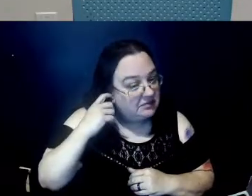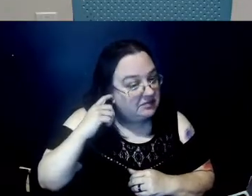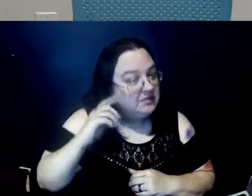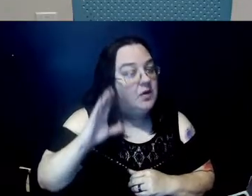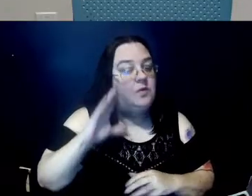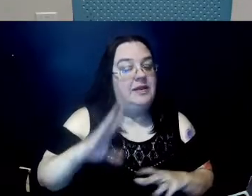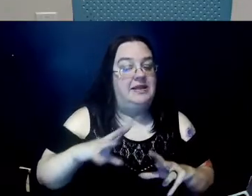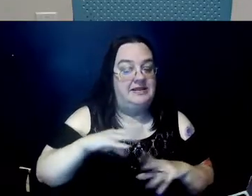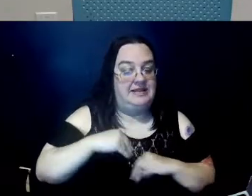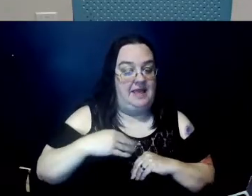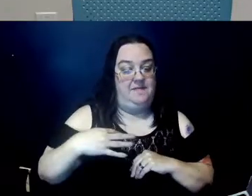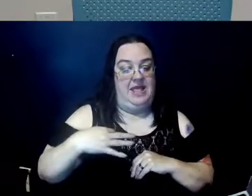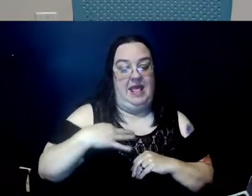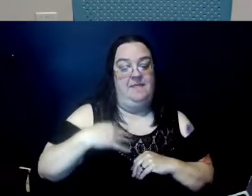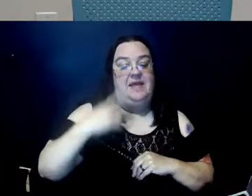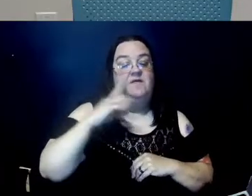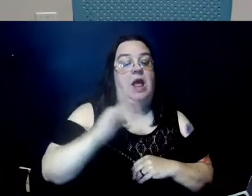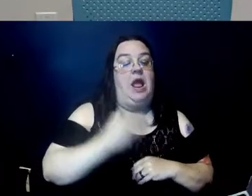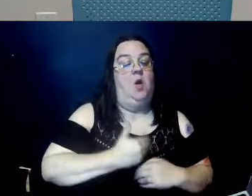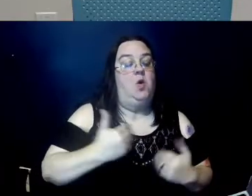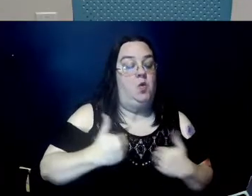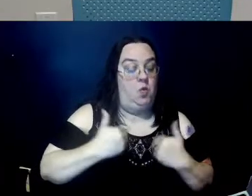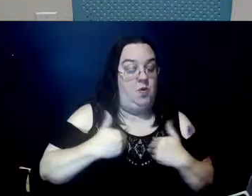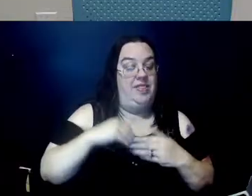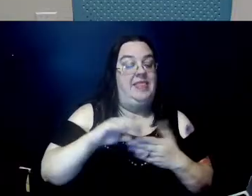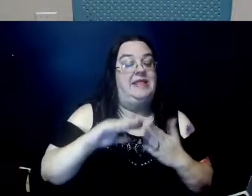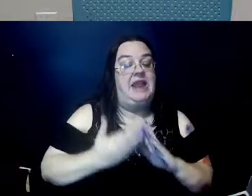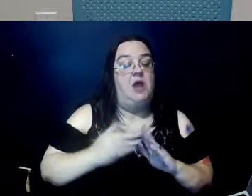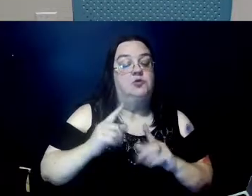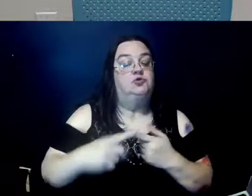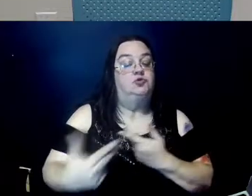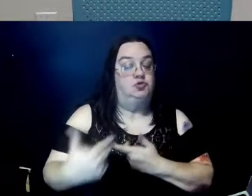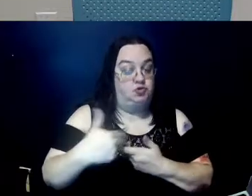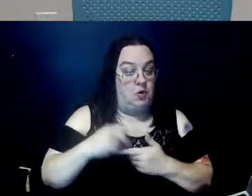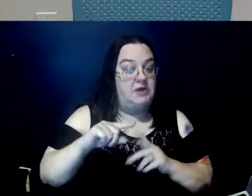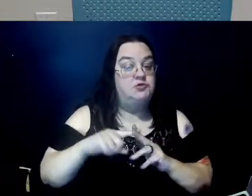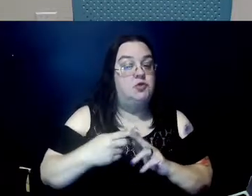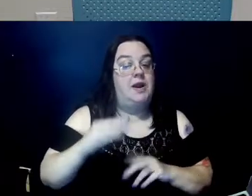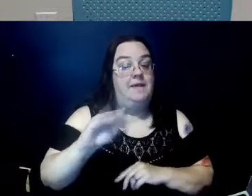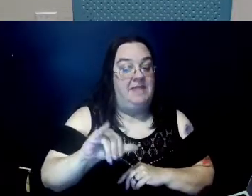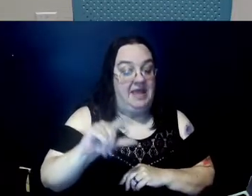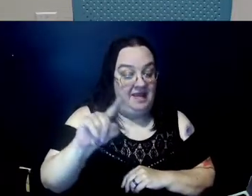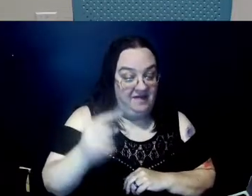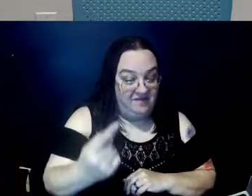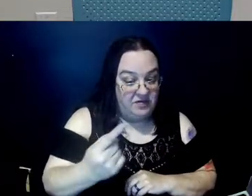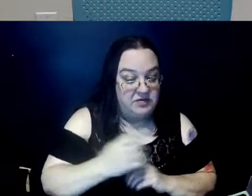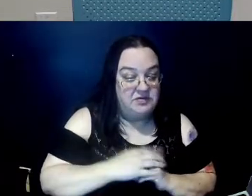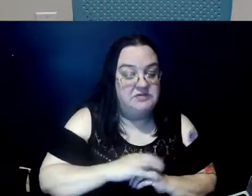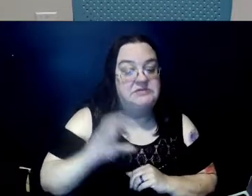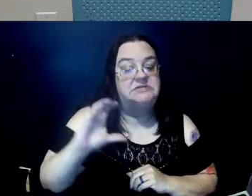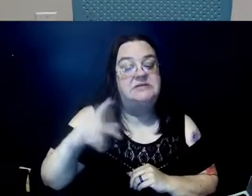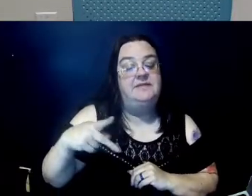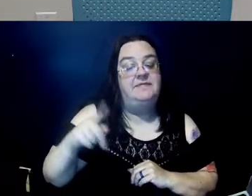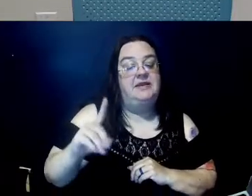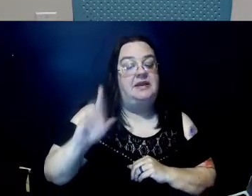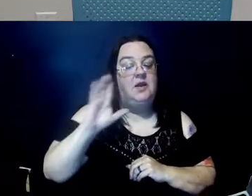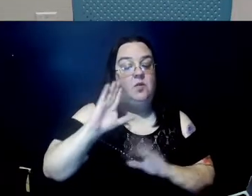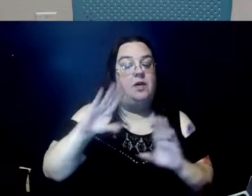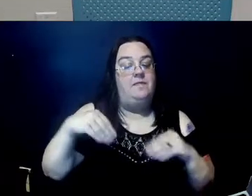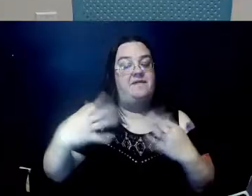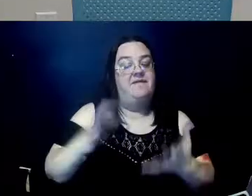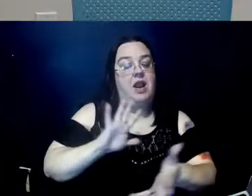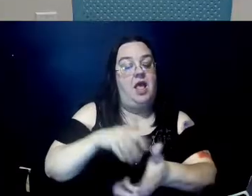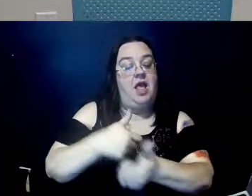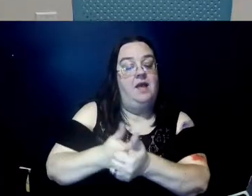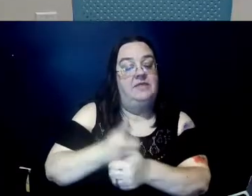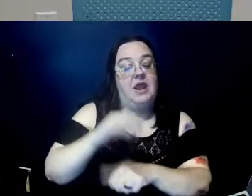our youth in the town to join starting May 1st. CPD will provide an update on the pop-up rallies. Well, here's